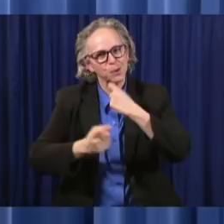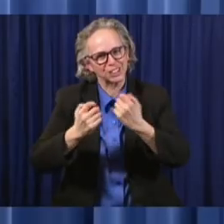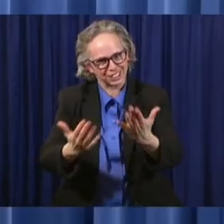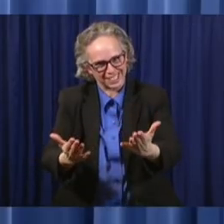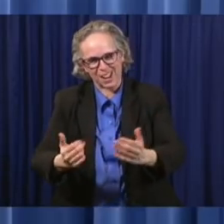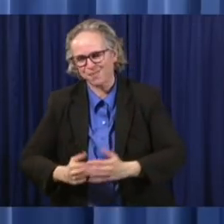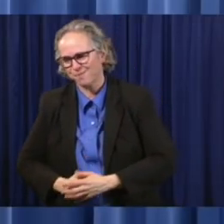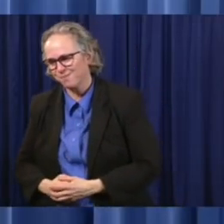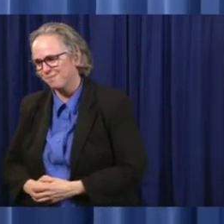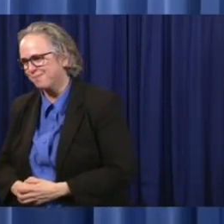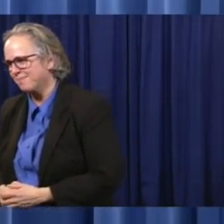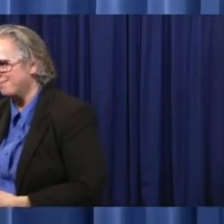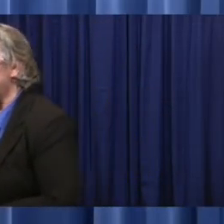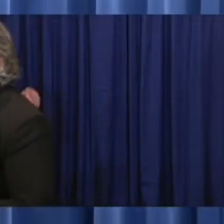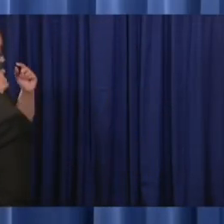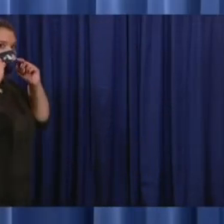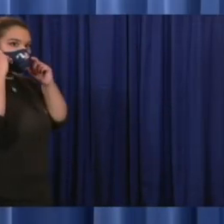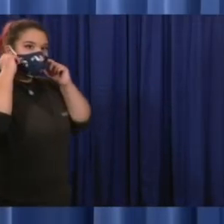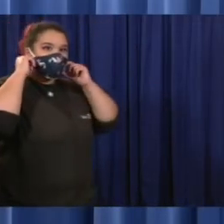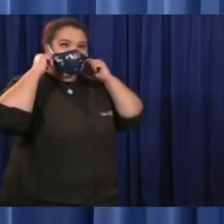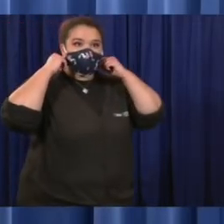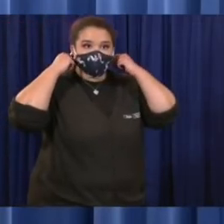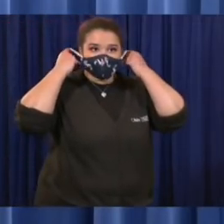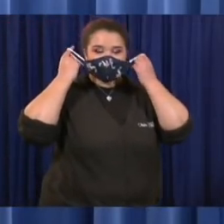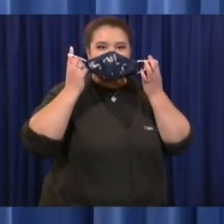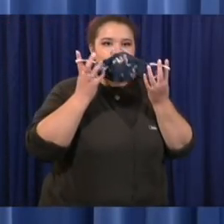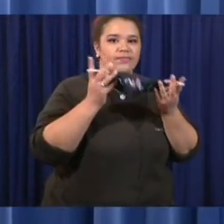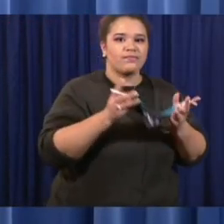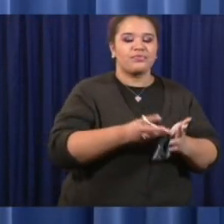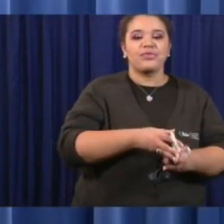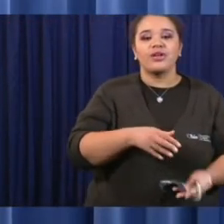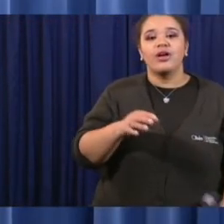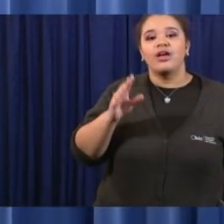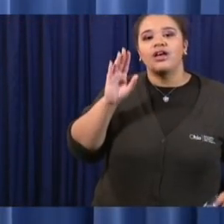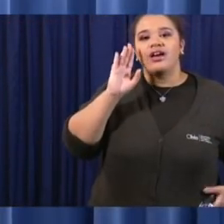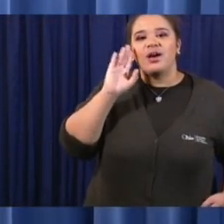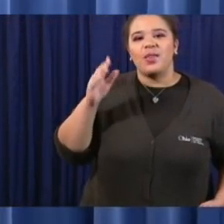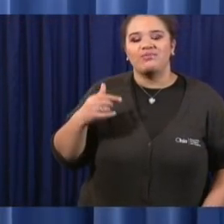With WCPO. I'd like to ask this question to Director Acton.